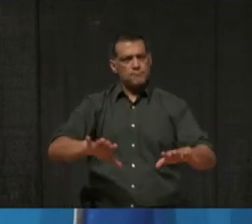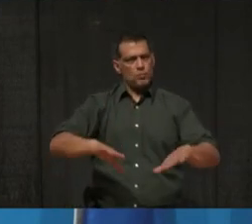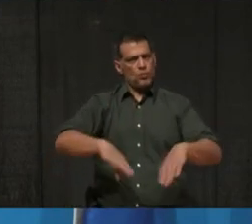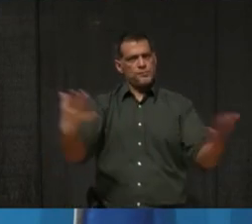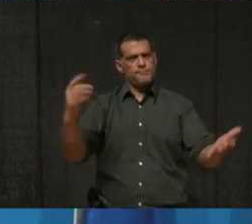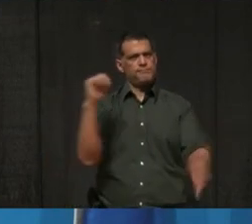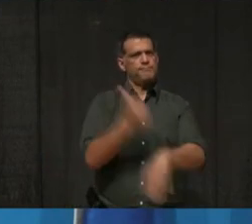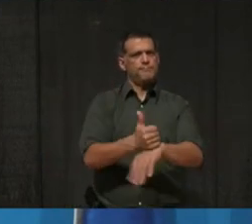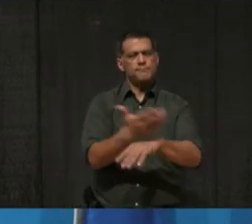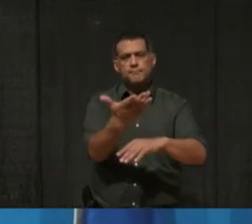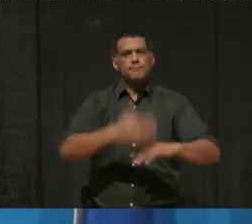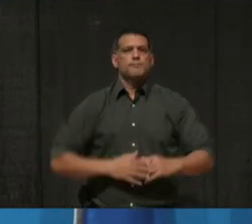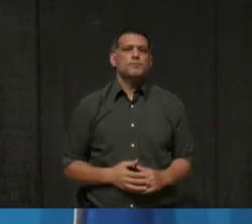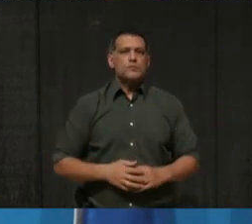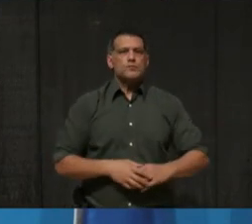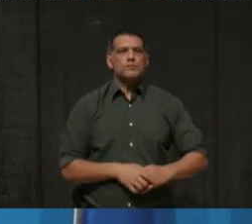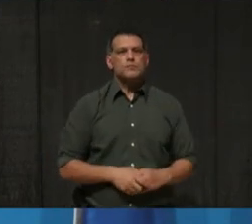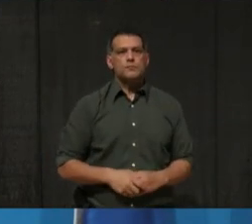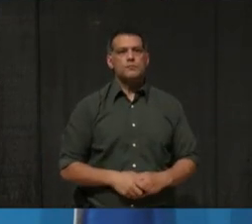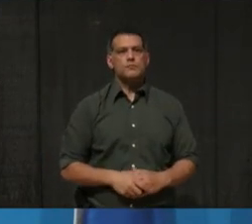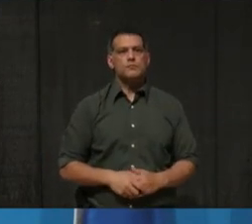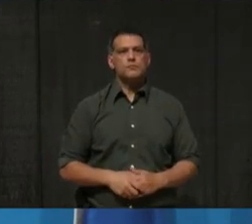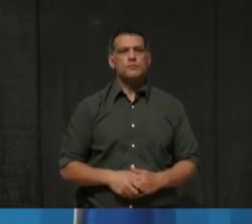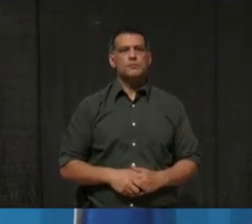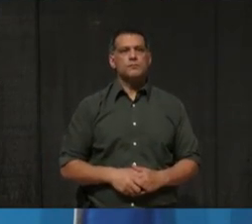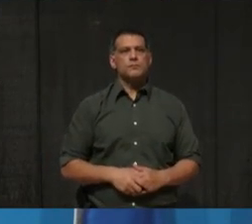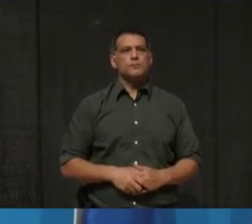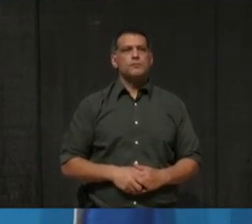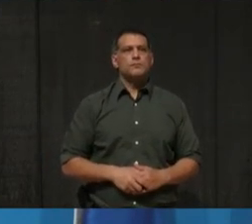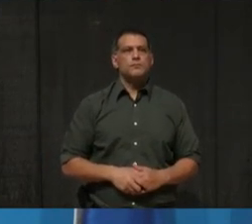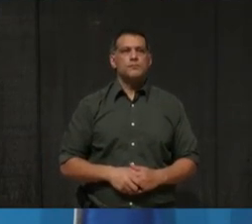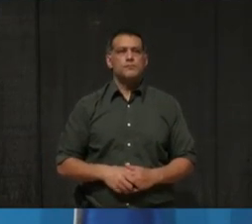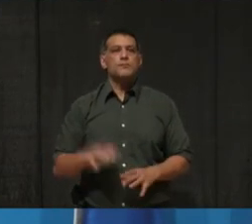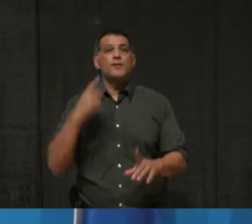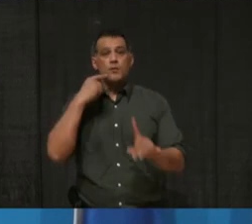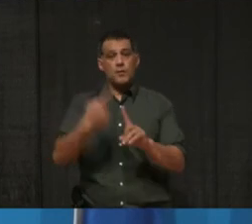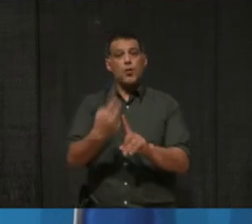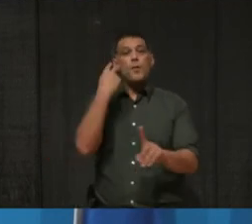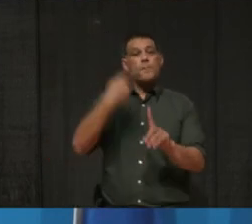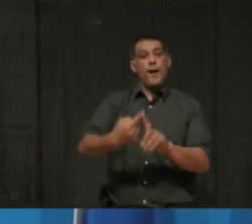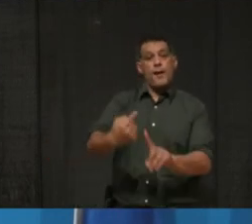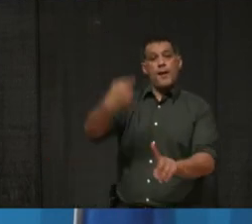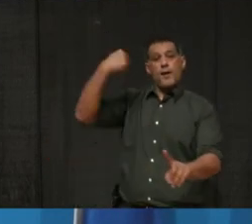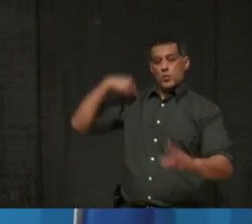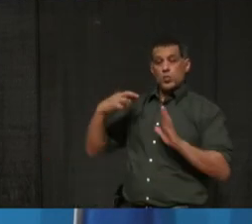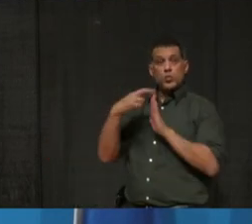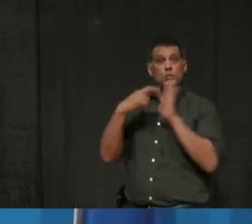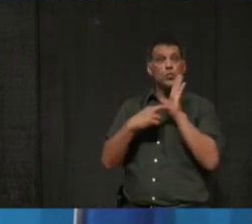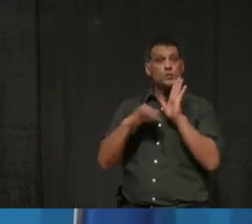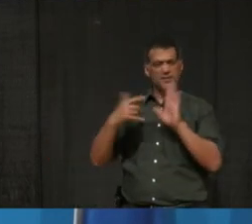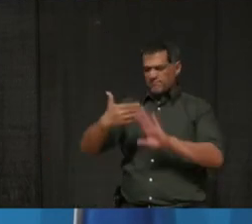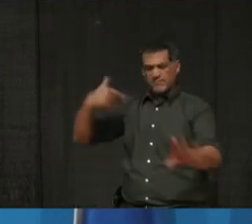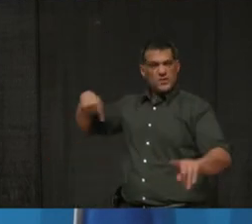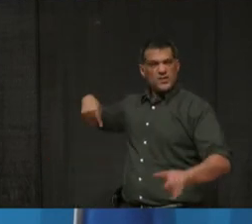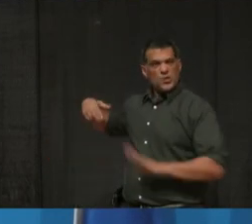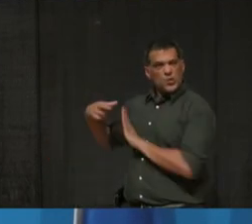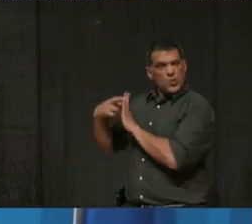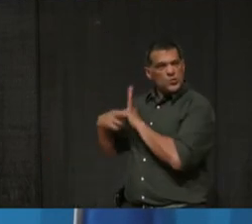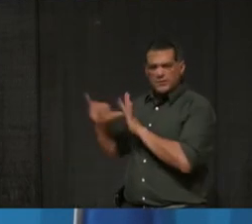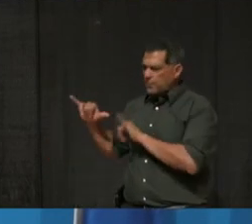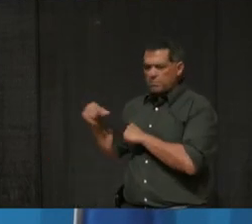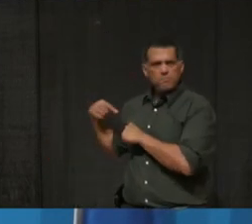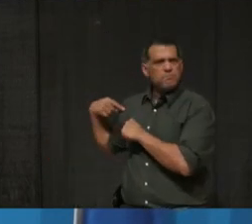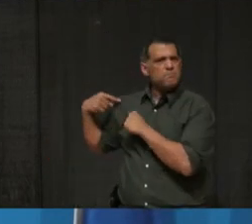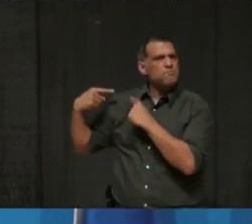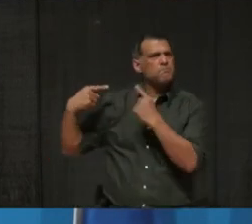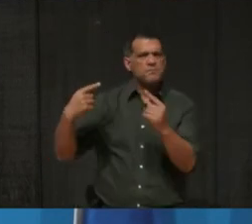for the question, Ashley. So certainly it would be a reversion to all of the measures that were put in place before the winter break started. But also, at